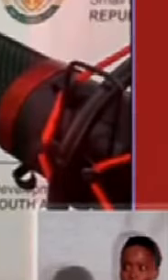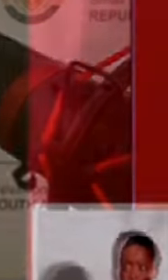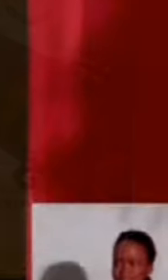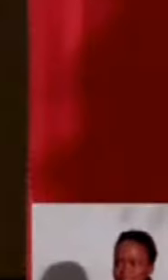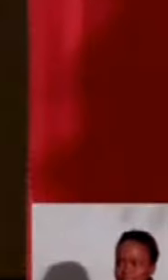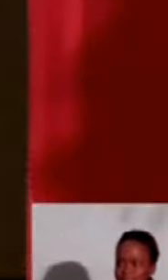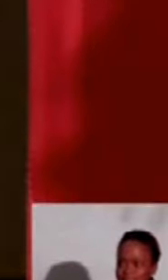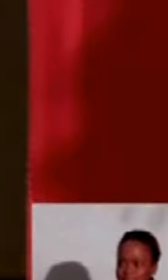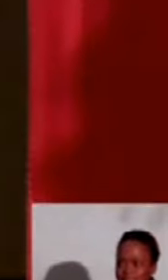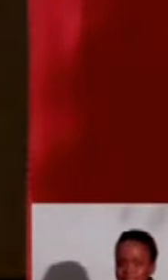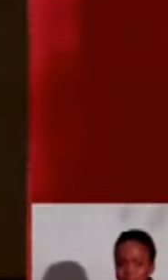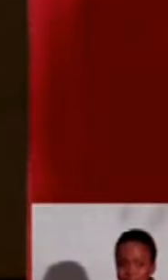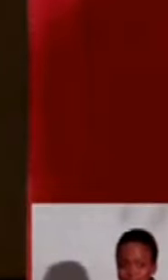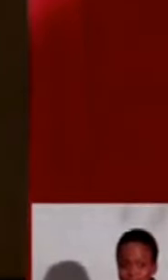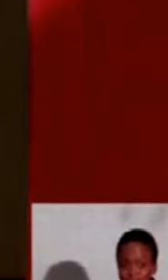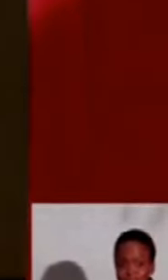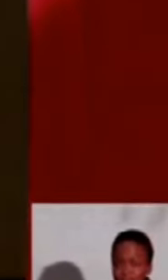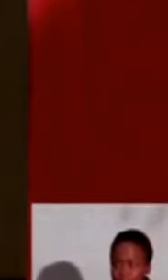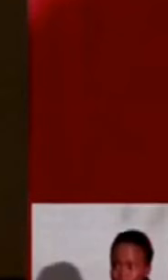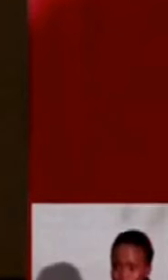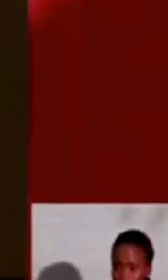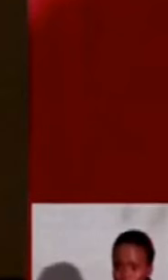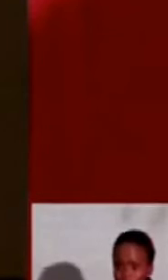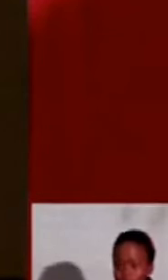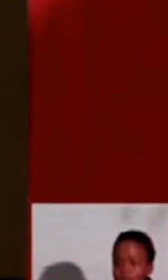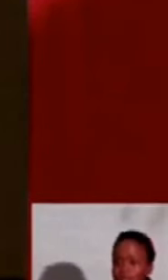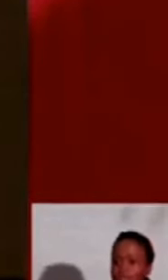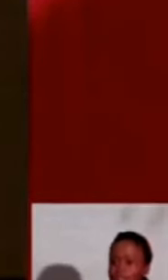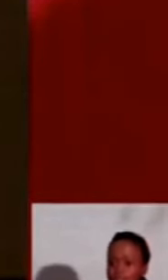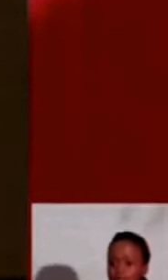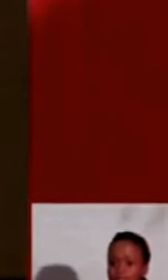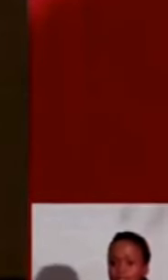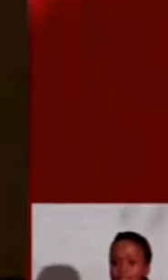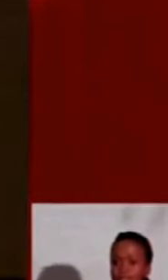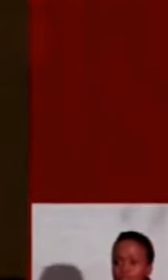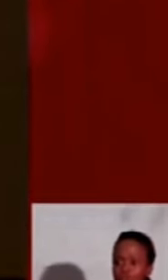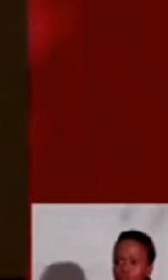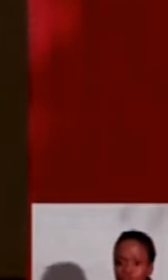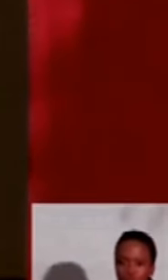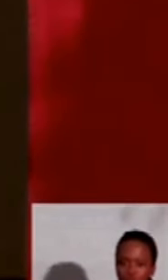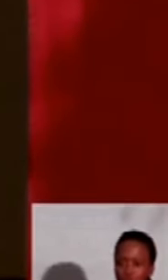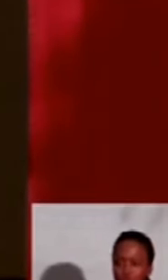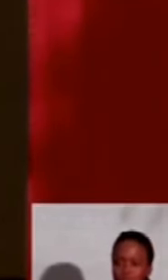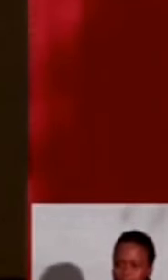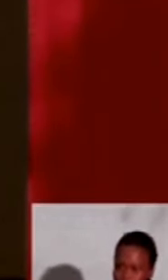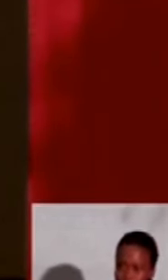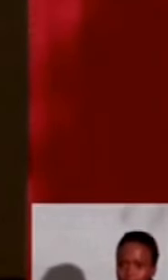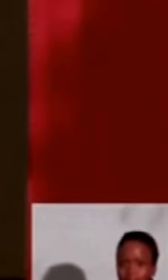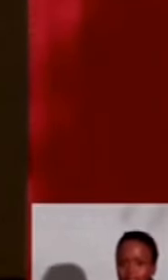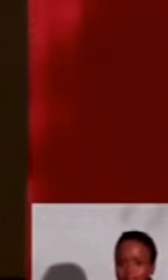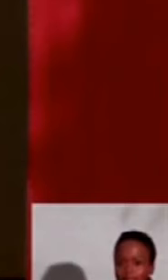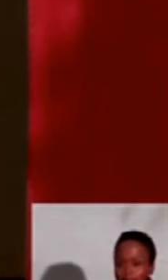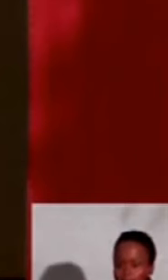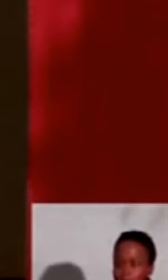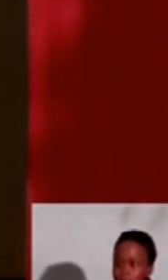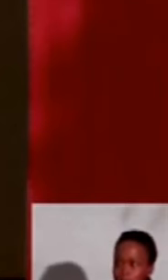like South Africans, apart from voting and a few others, but they do have access to health, to